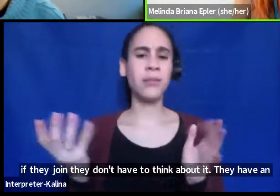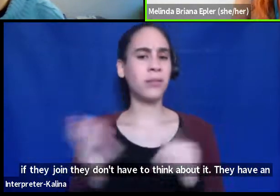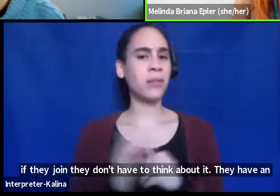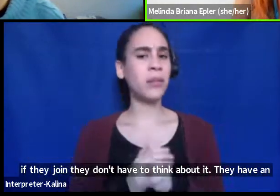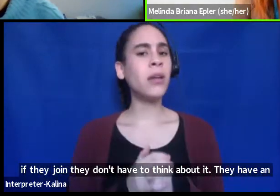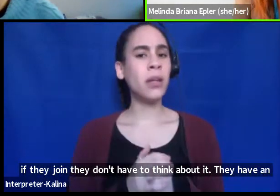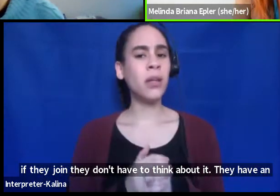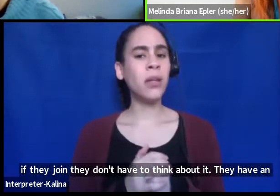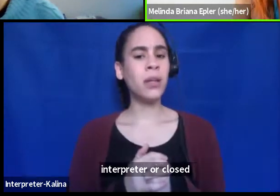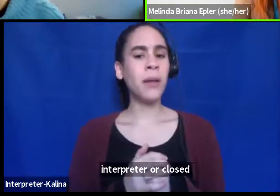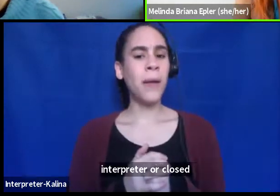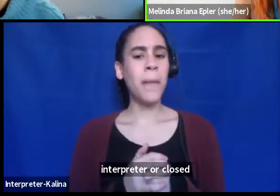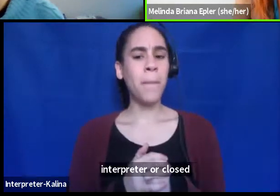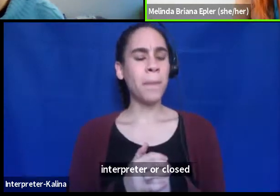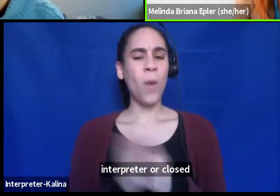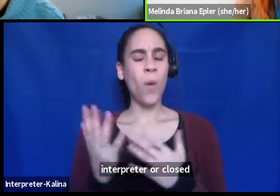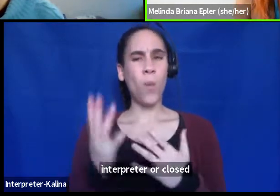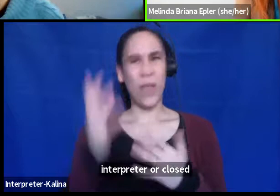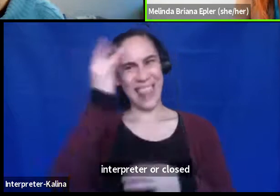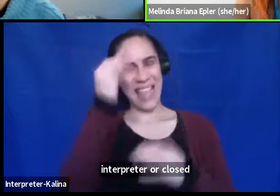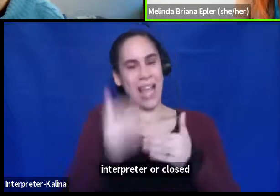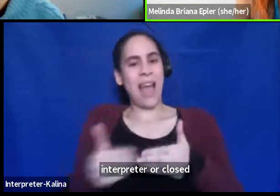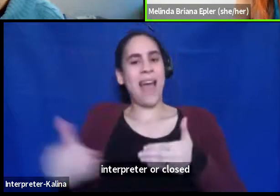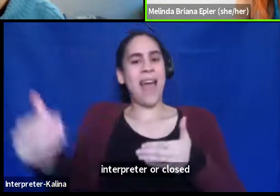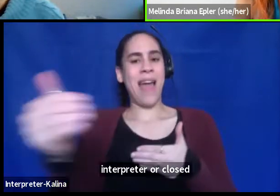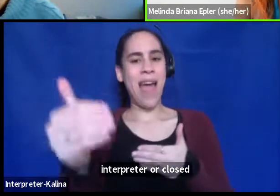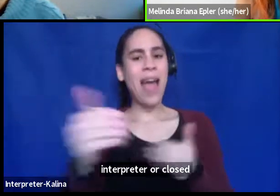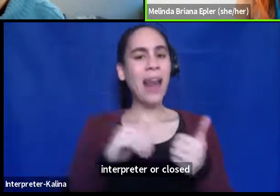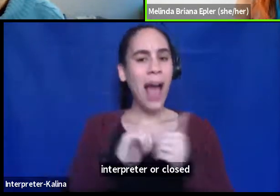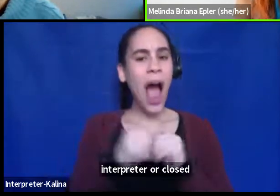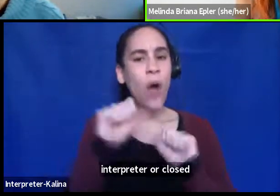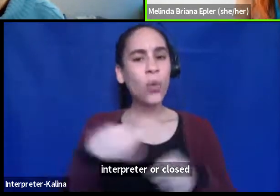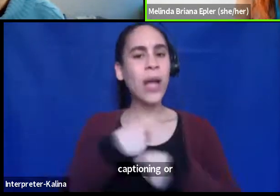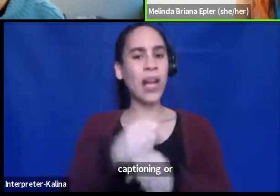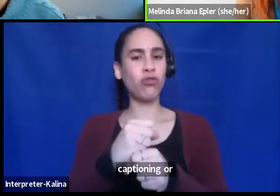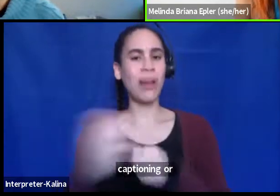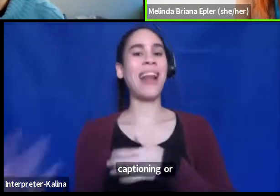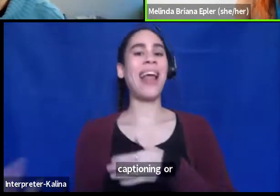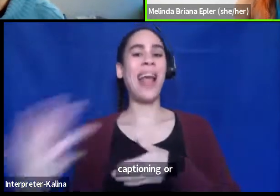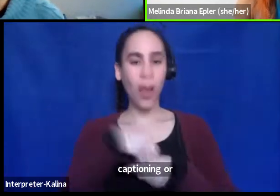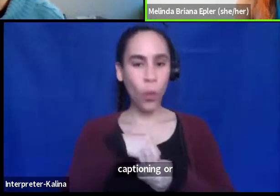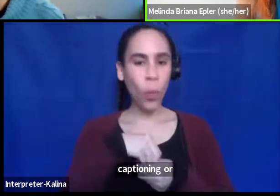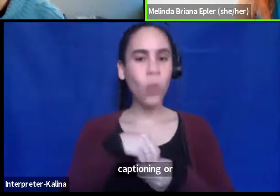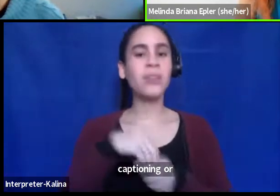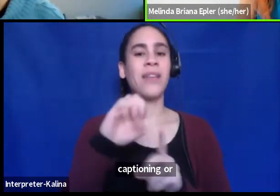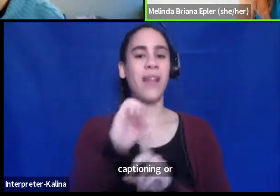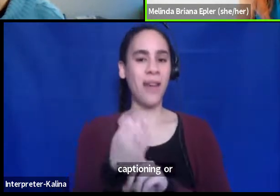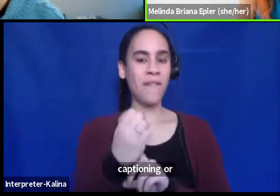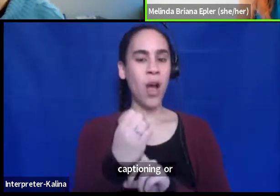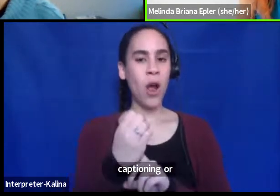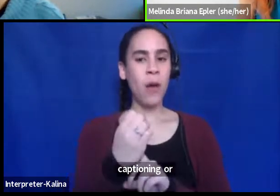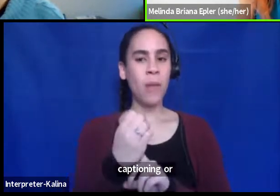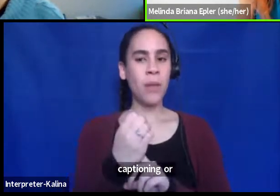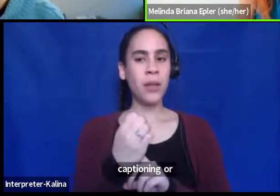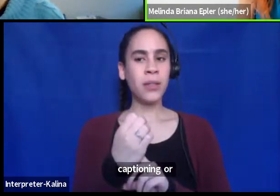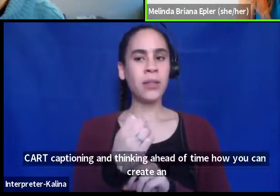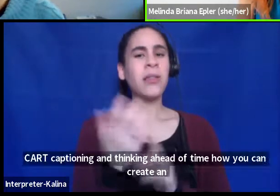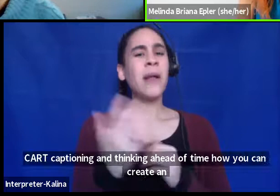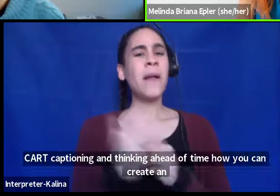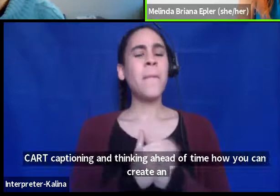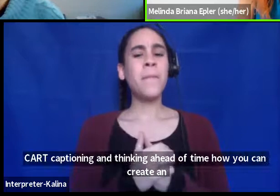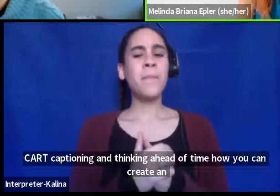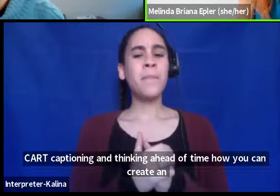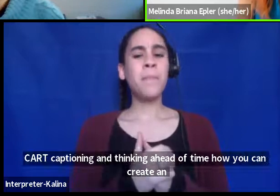yeah, just really, really thinking ahead of time, how can you create an inclusive environment where because